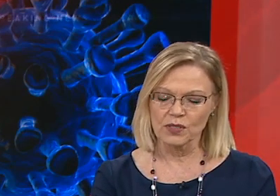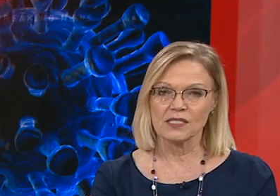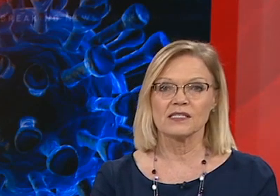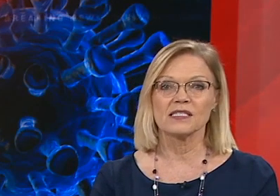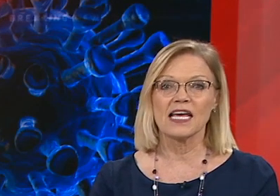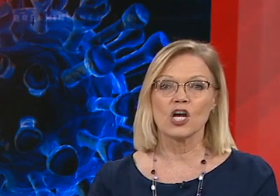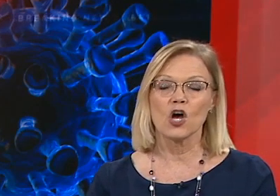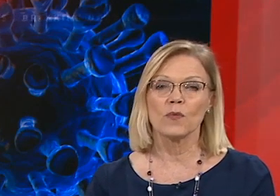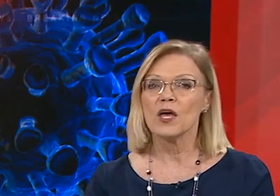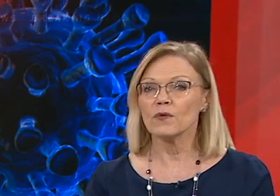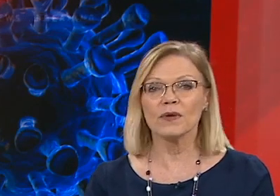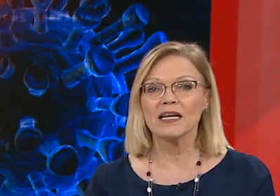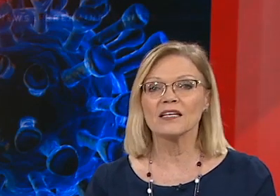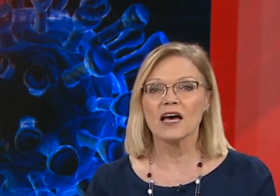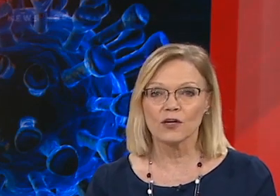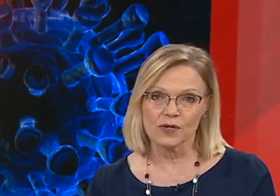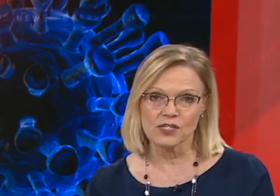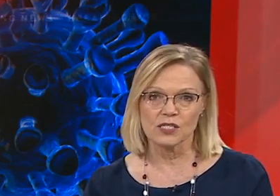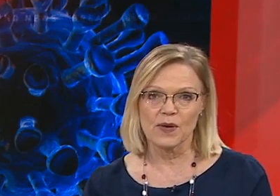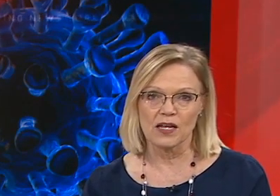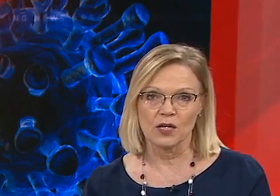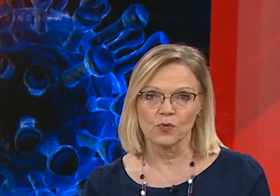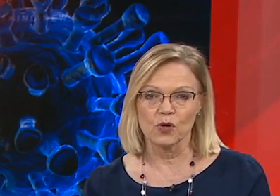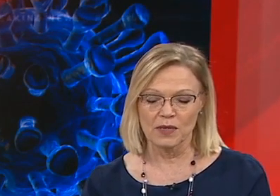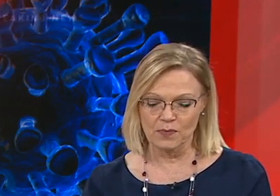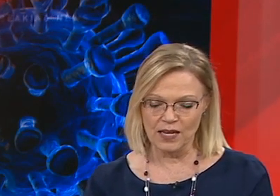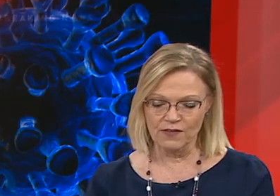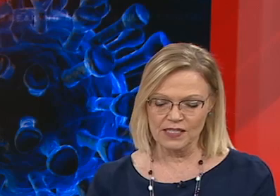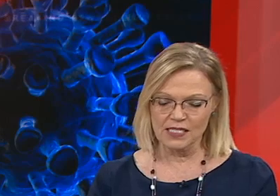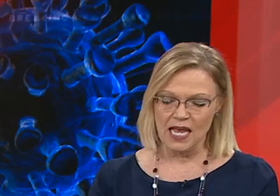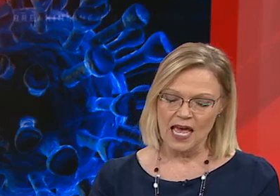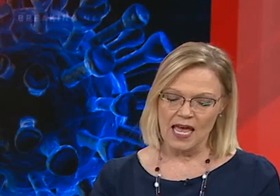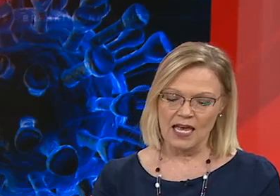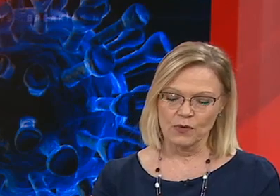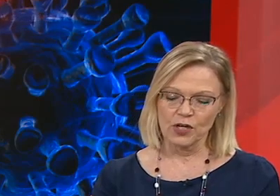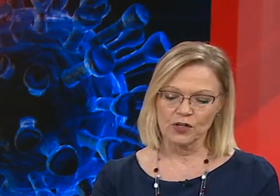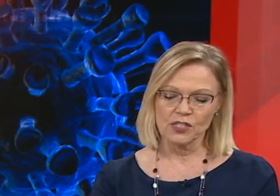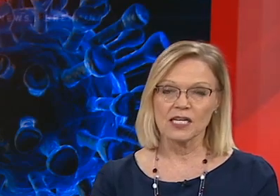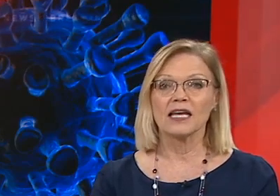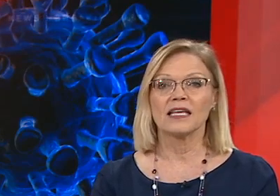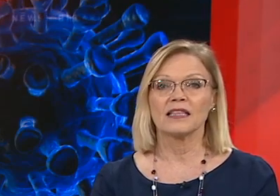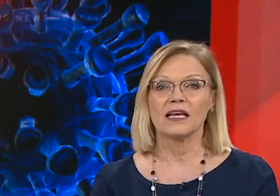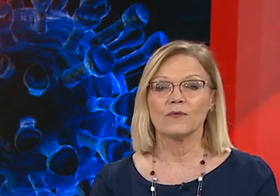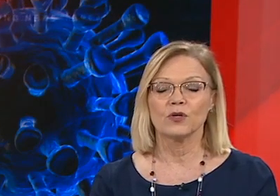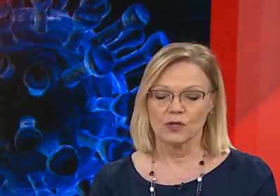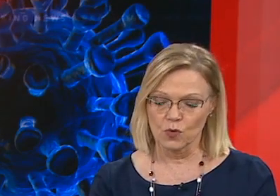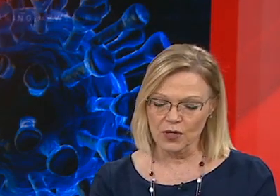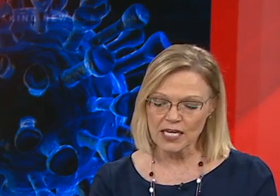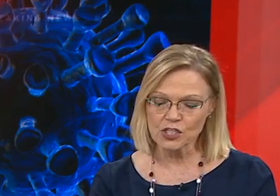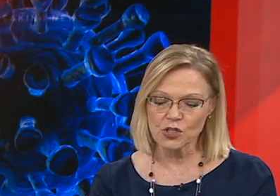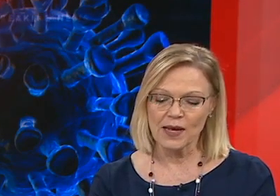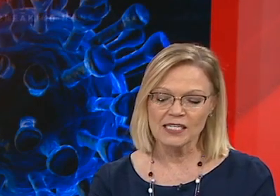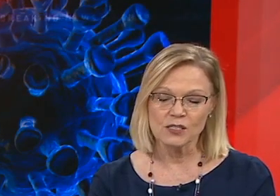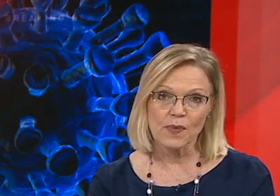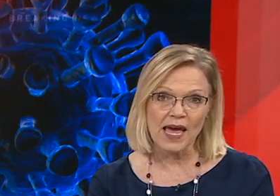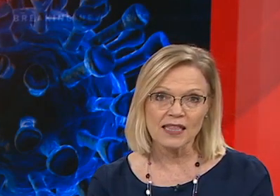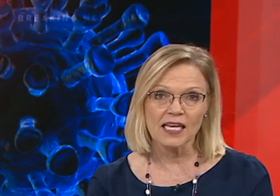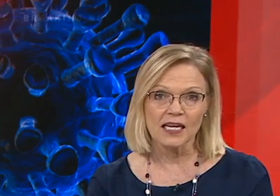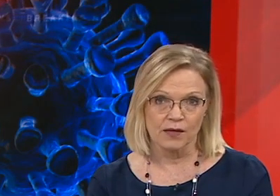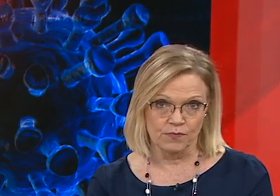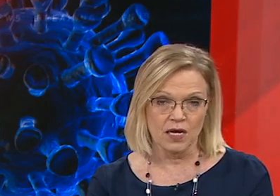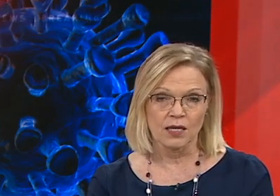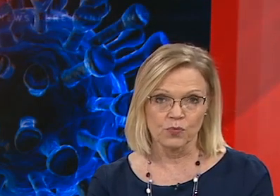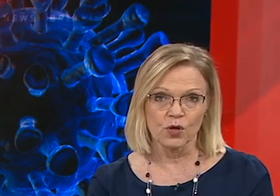it's important to stay at home. We've been getting a lot of questions about unemployment benefits, and we heard tonight that they were working to